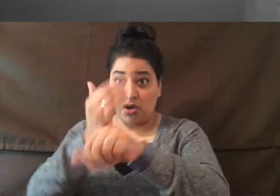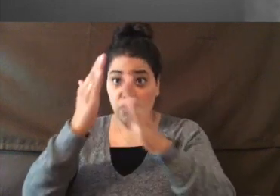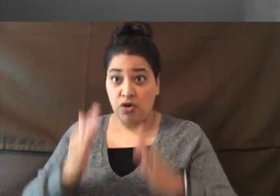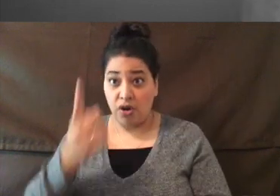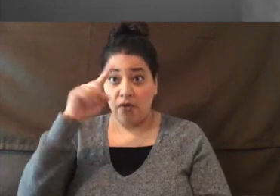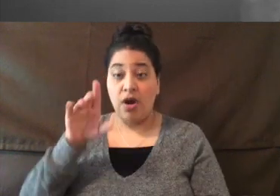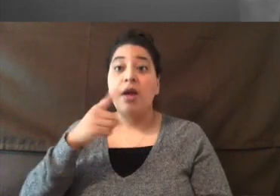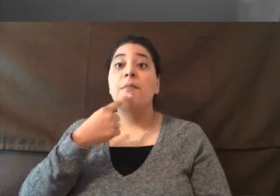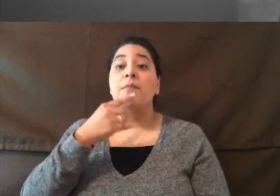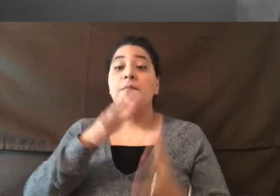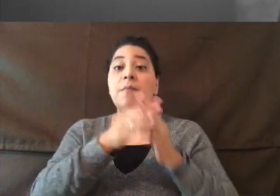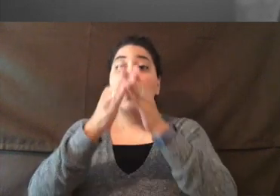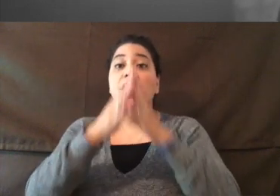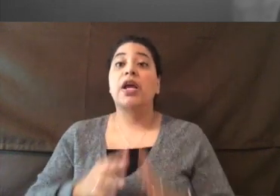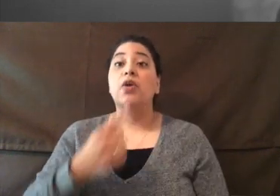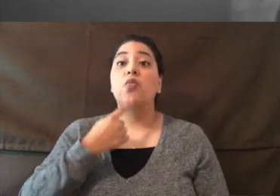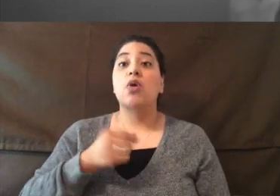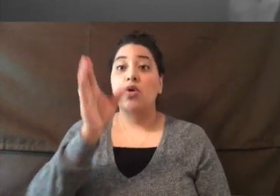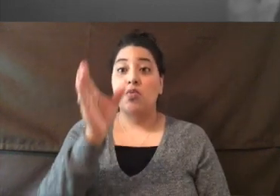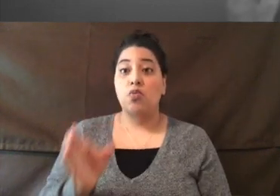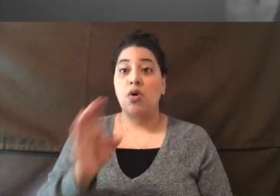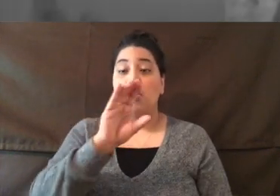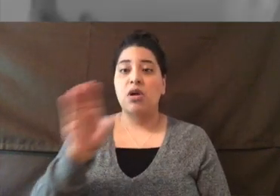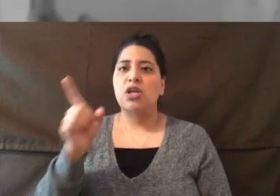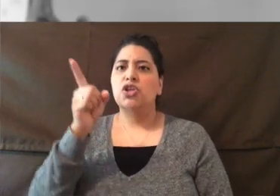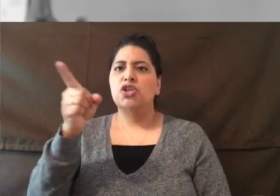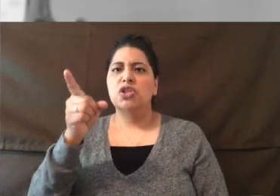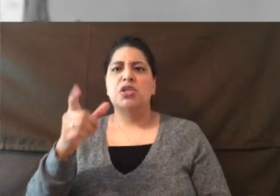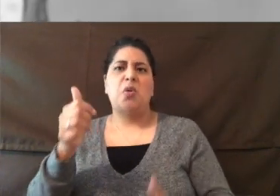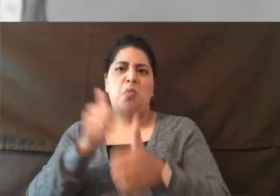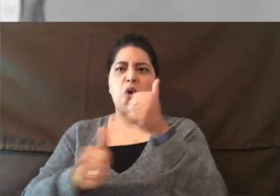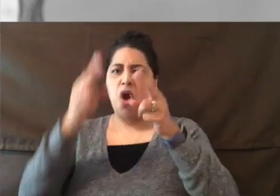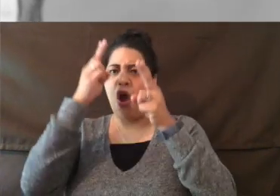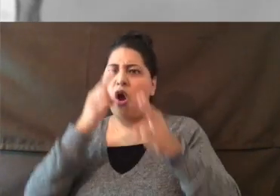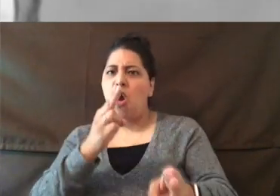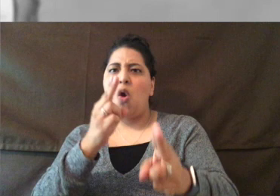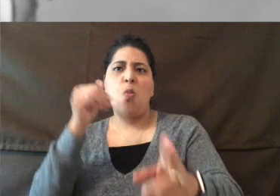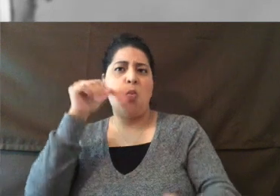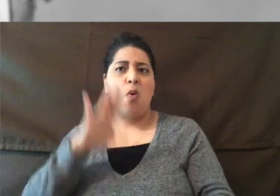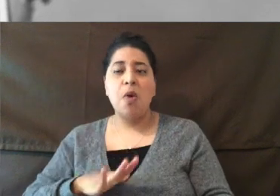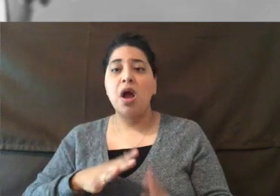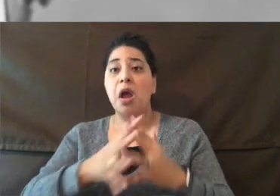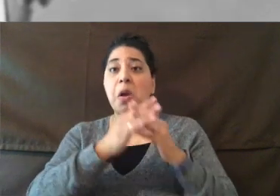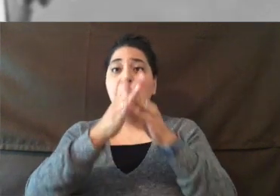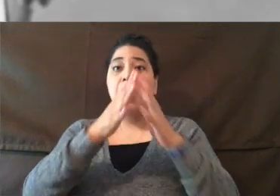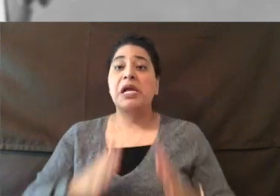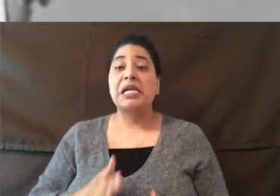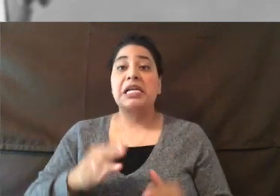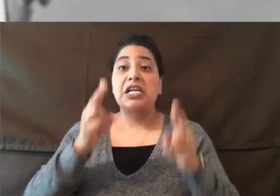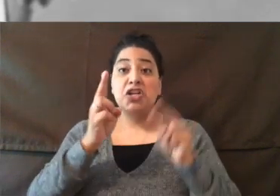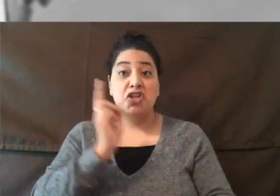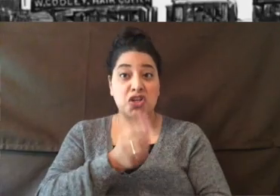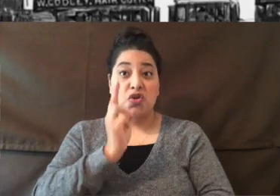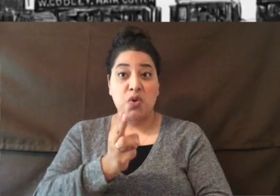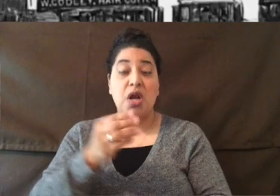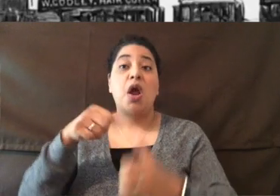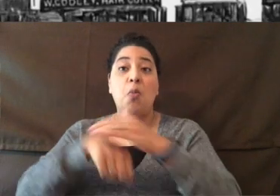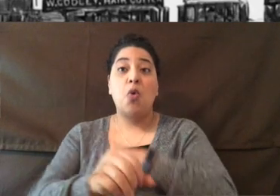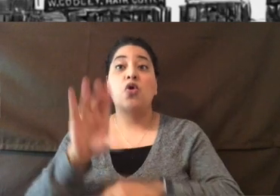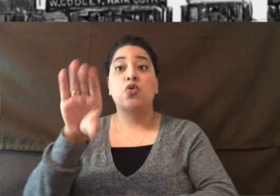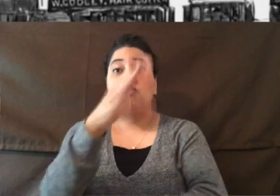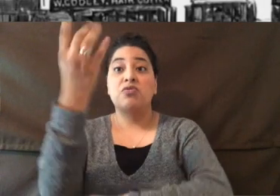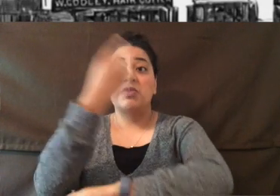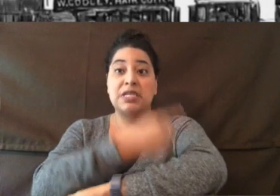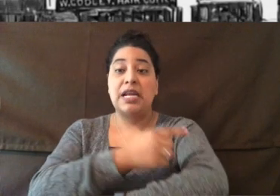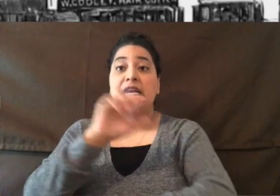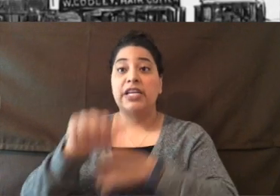teacher, humanitarian, and the founder of the American Red Cross, Clara Barton is one of the most honored women in American history. She was